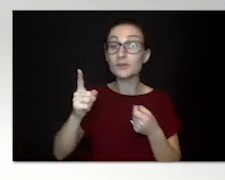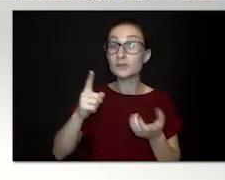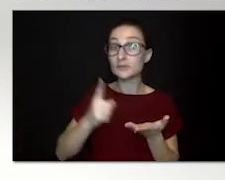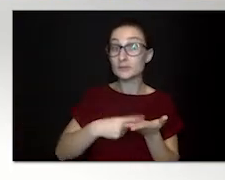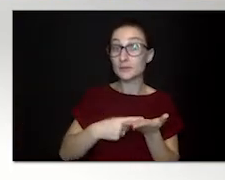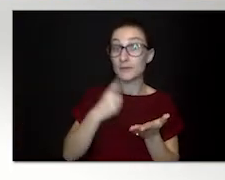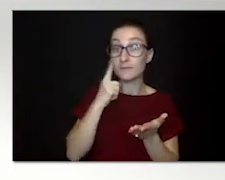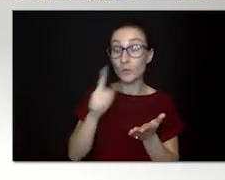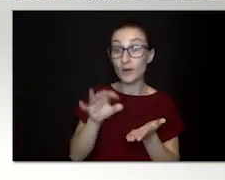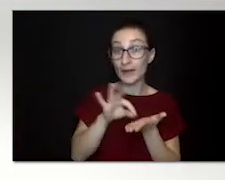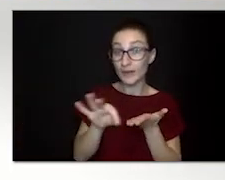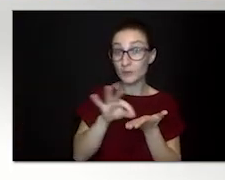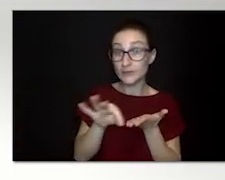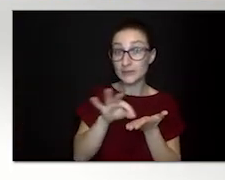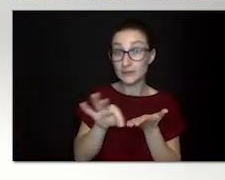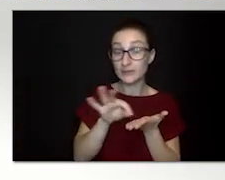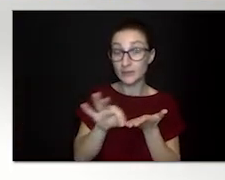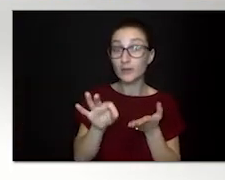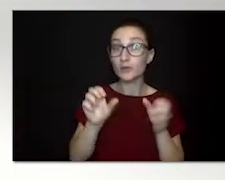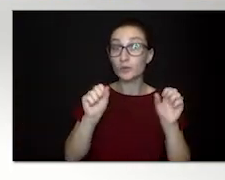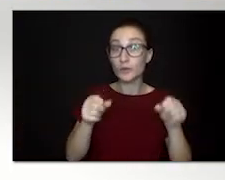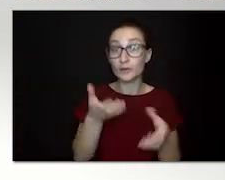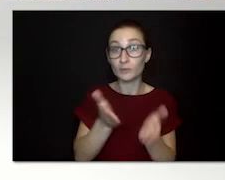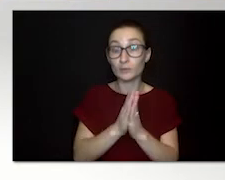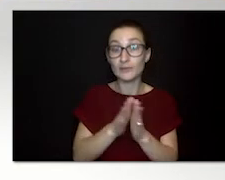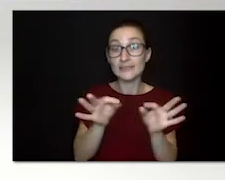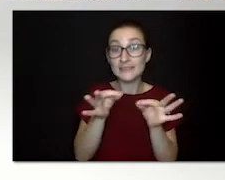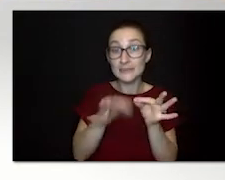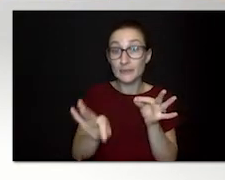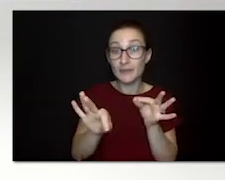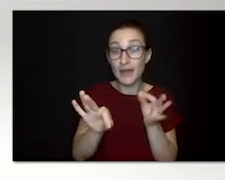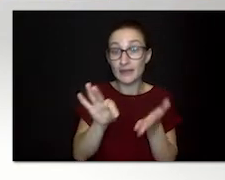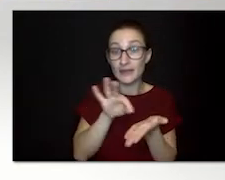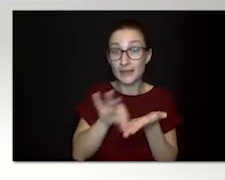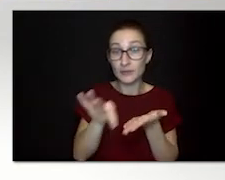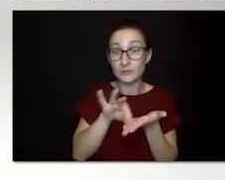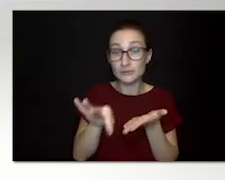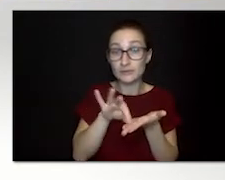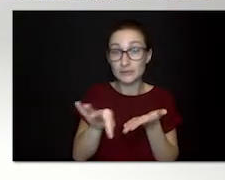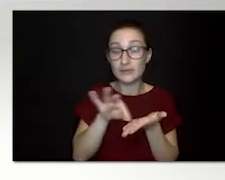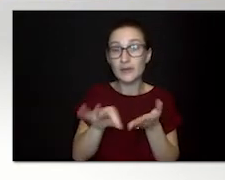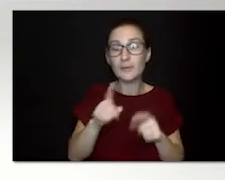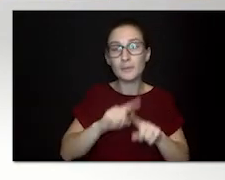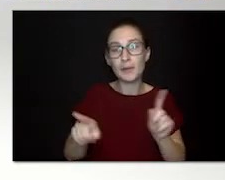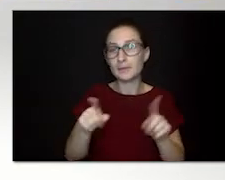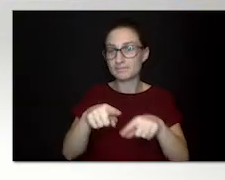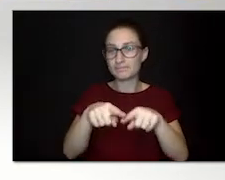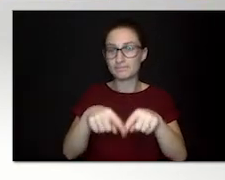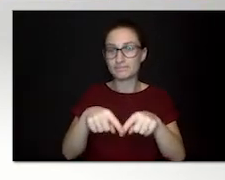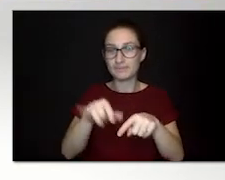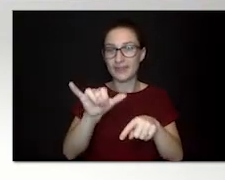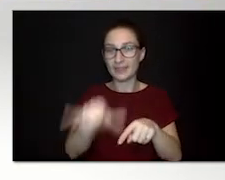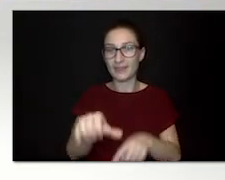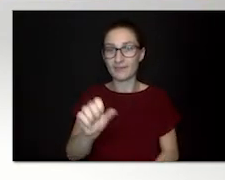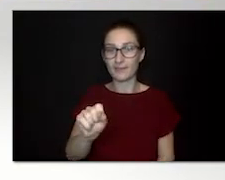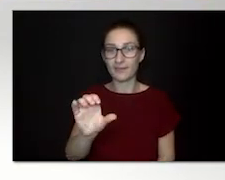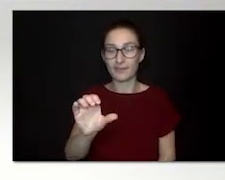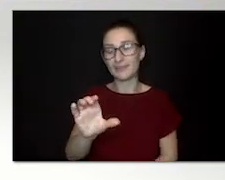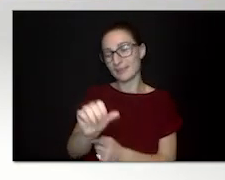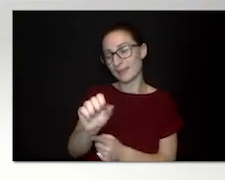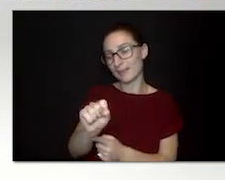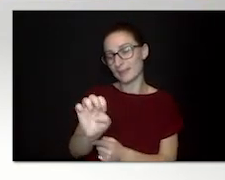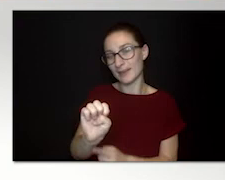what's called a simplified accounting, and that can be requested, but that really depends on the specifics of the case and whether it's appropriate or